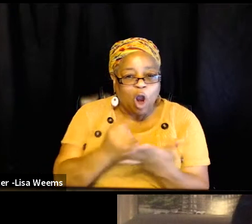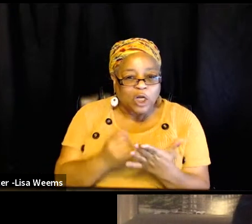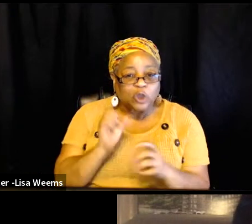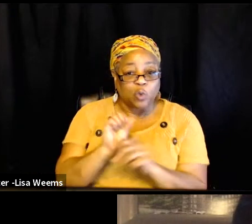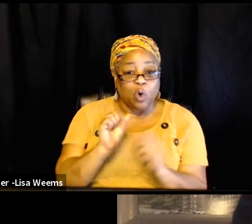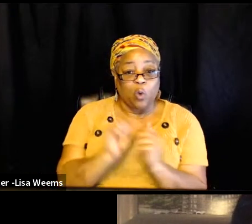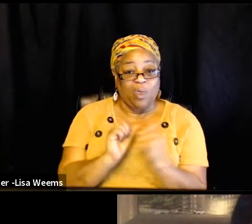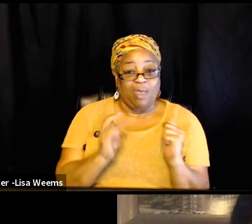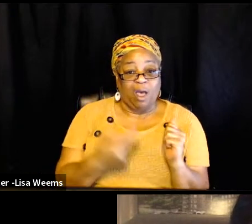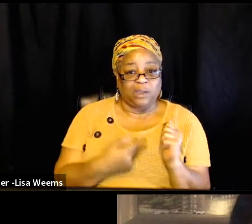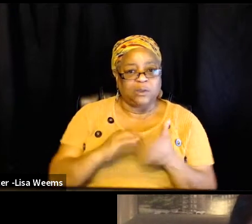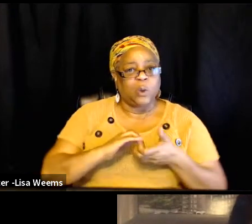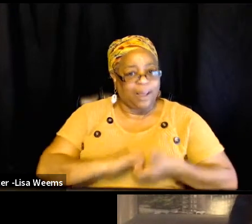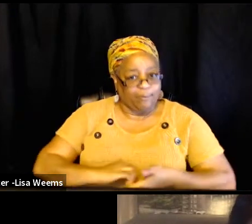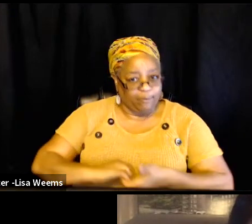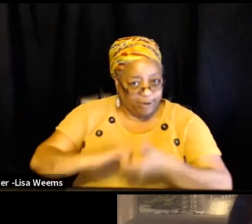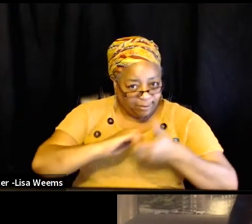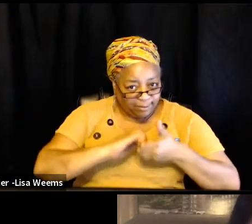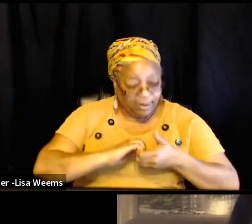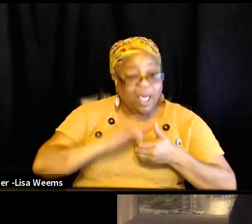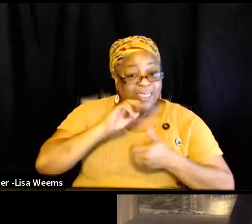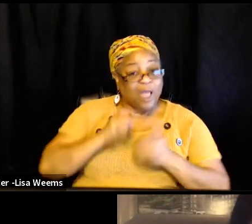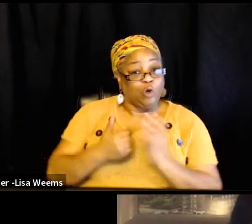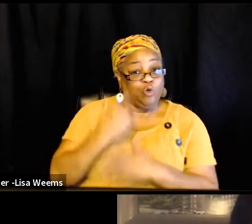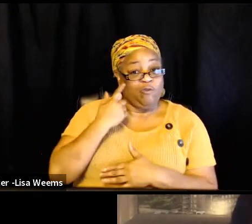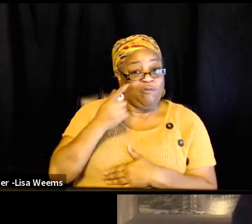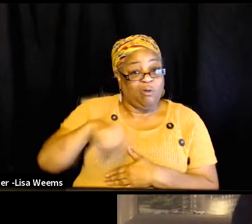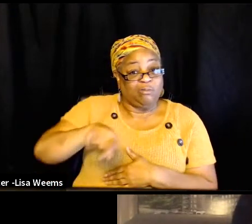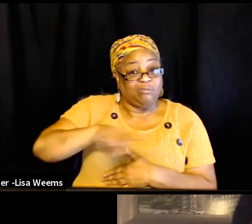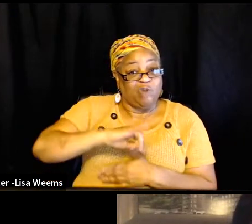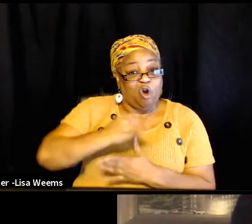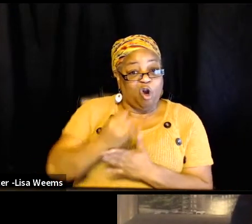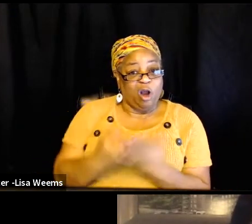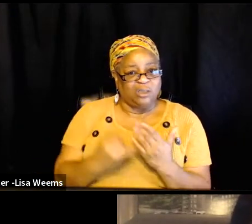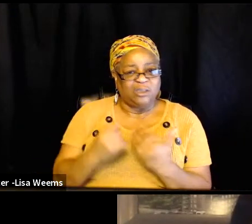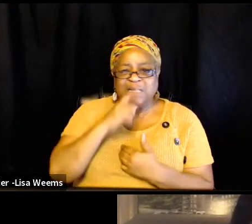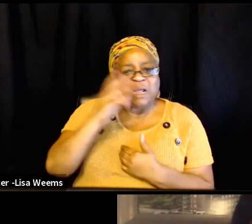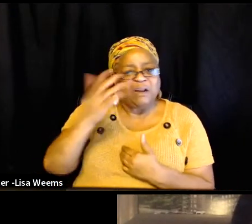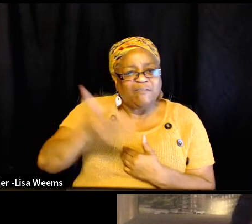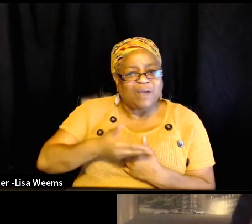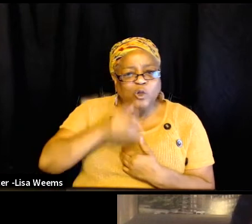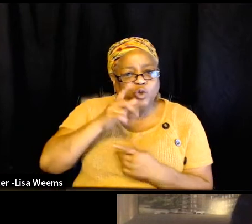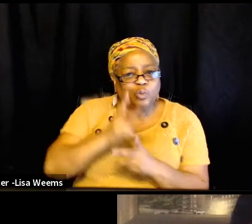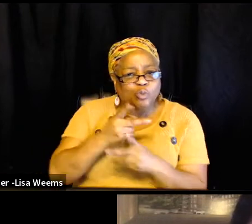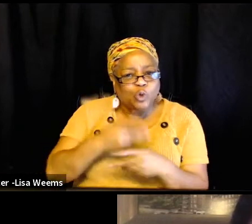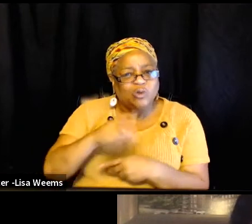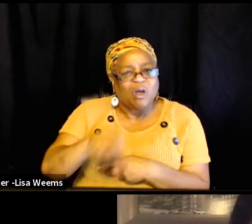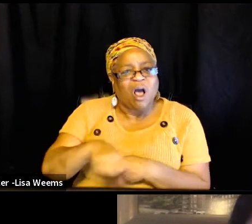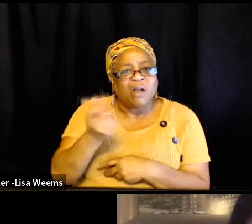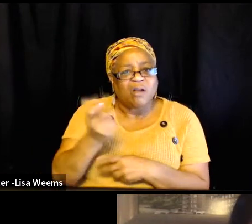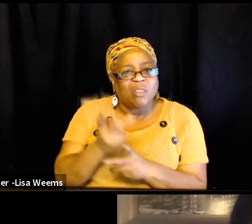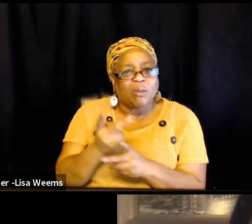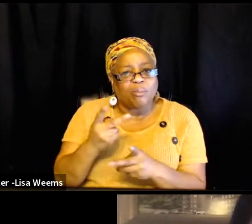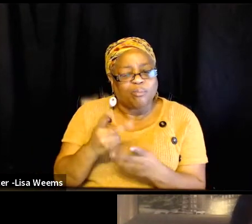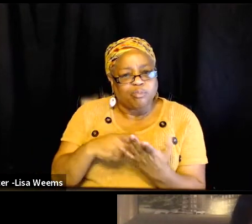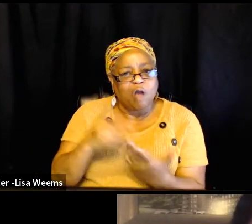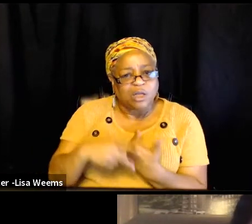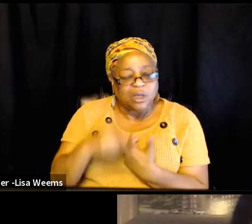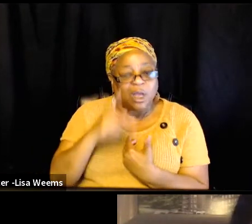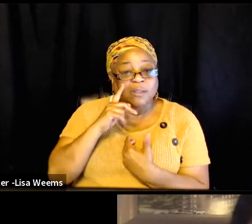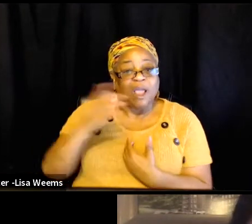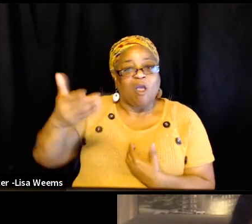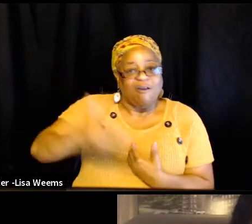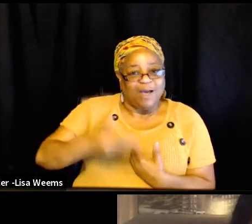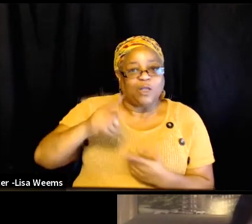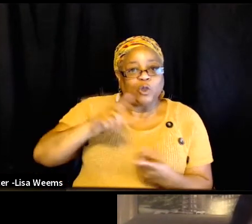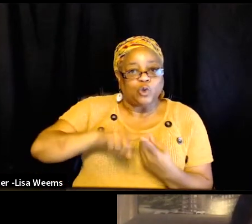very collaborative way, which was also new for the artists. It was not, they were not being invited to produce an art project. They were invited to work with